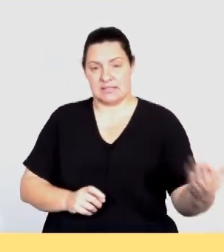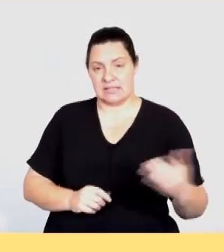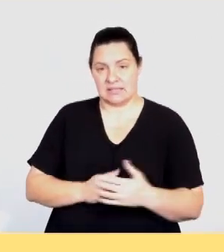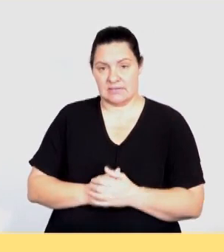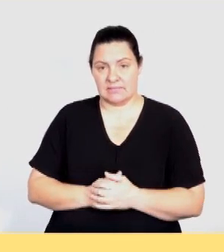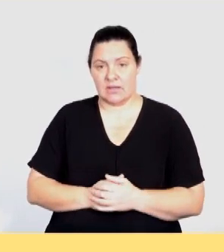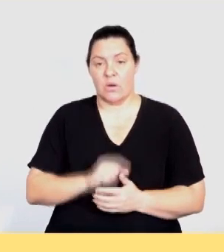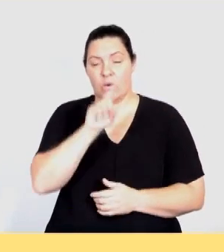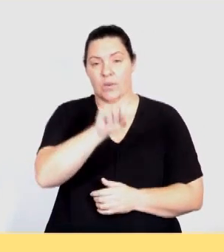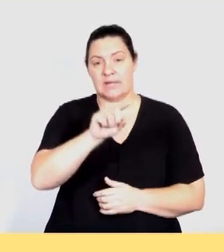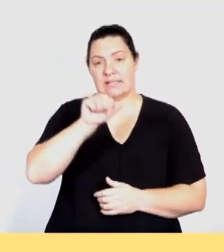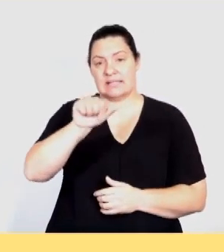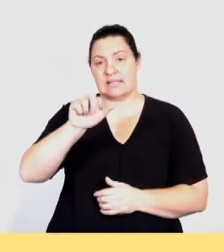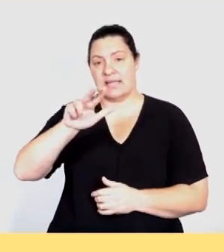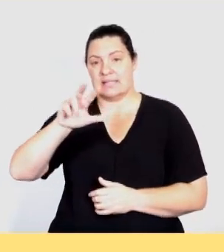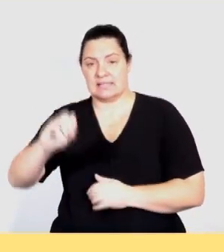1,680 on the debit side.